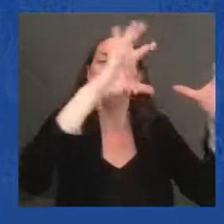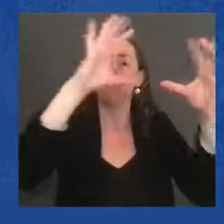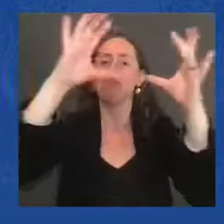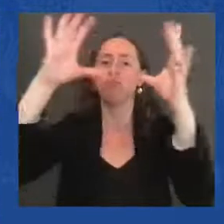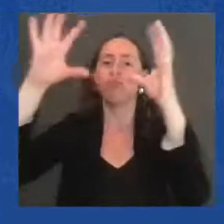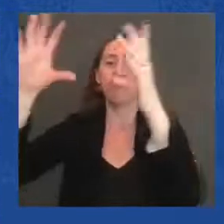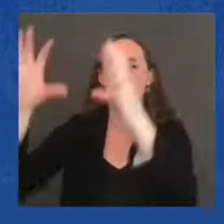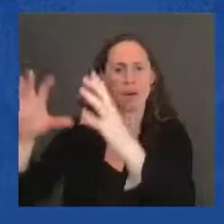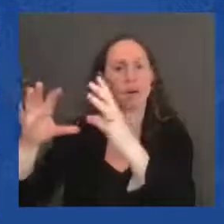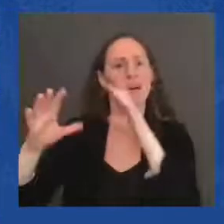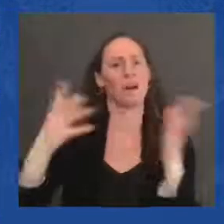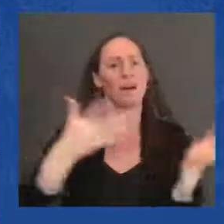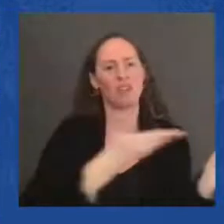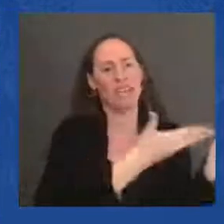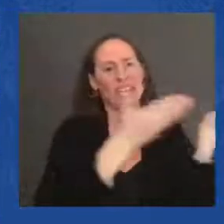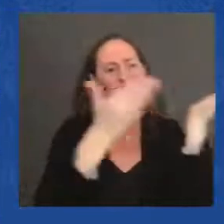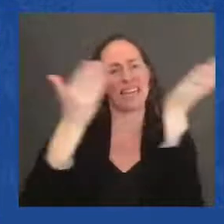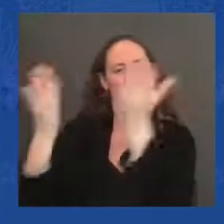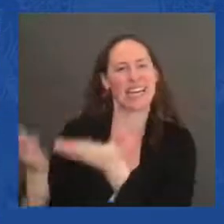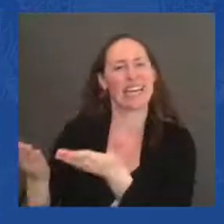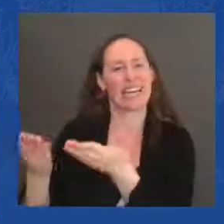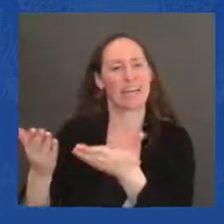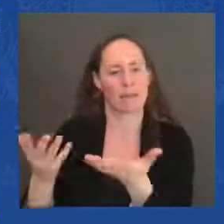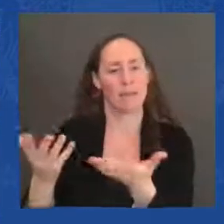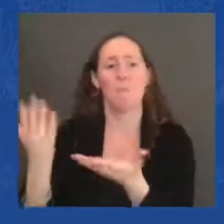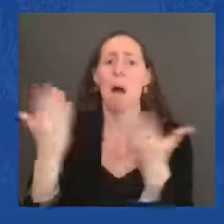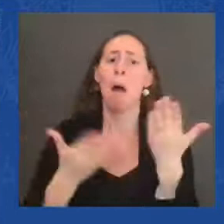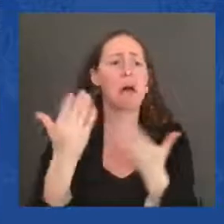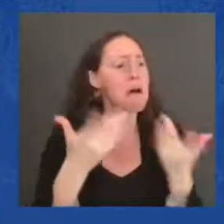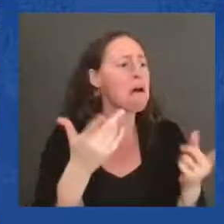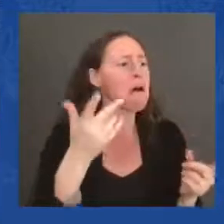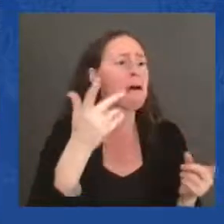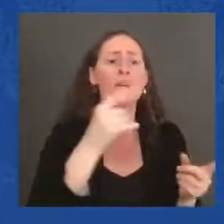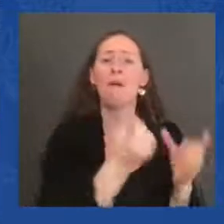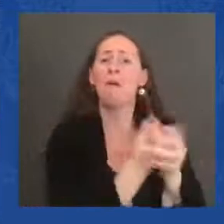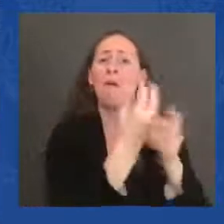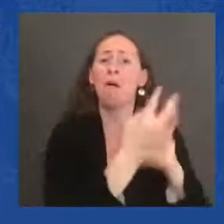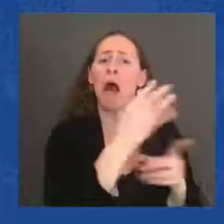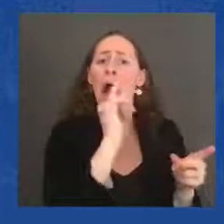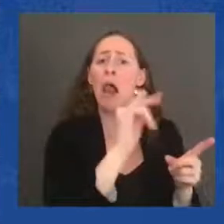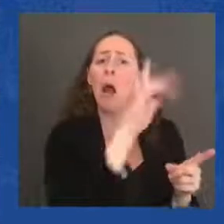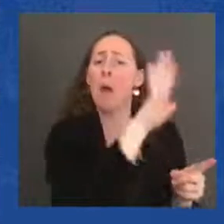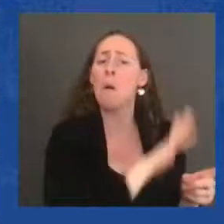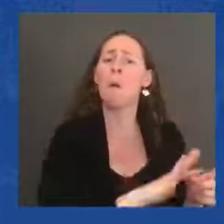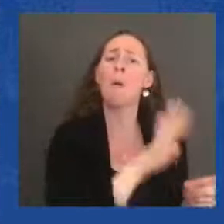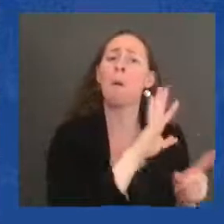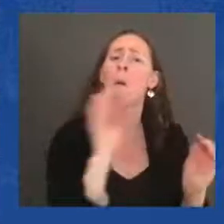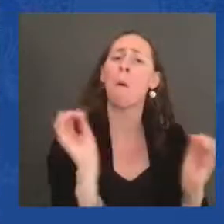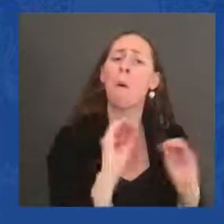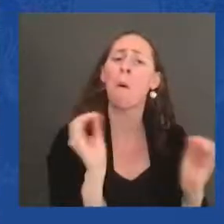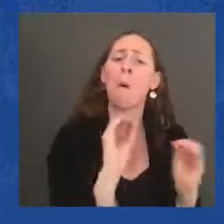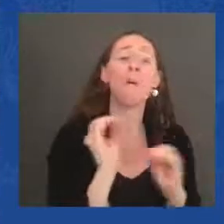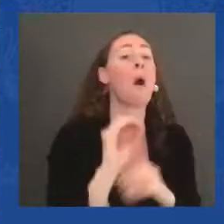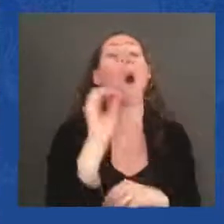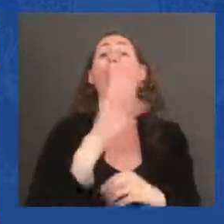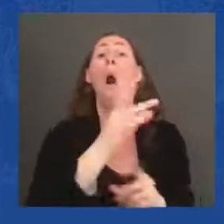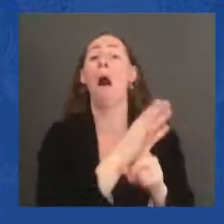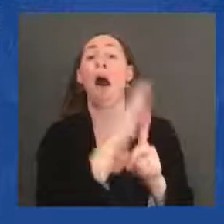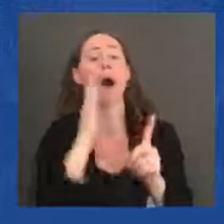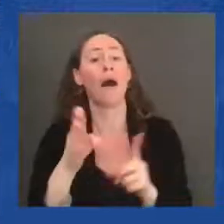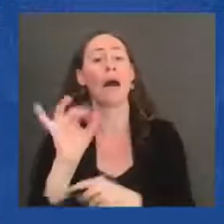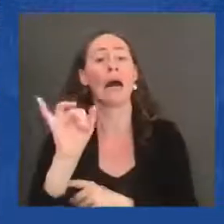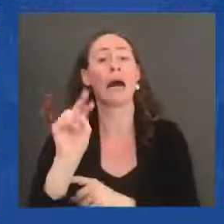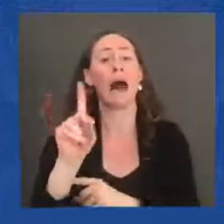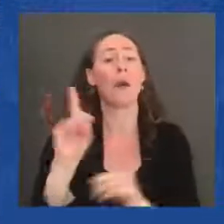state of Indiana, doesn't affect Ohio, but it eventually comes down. Well, I